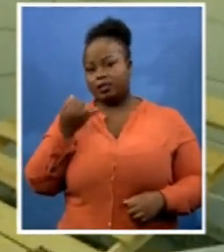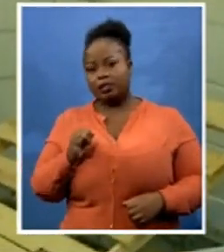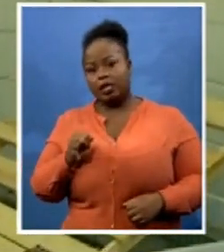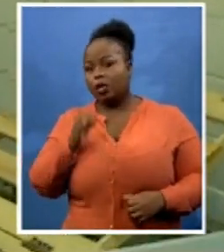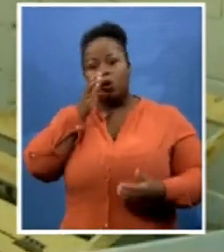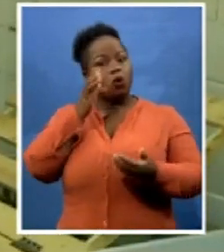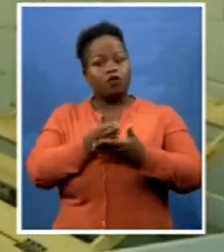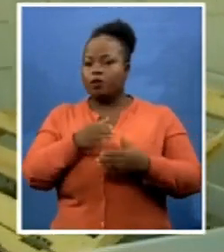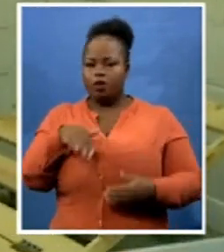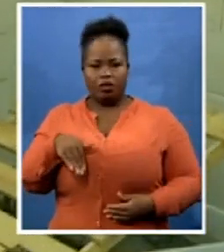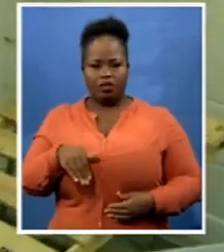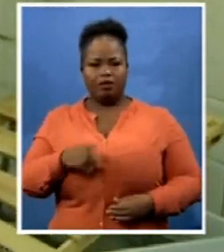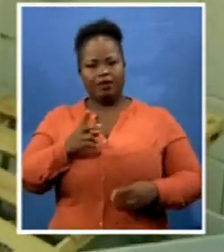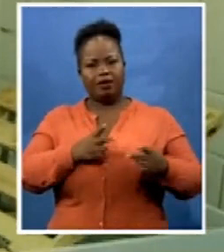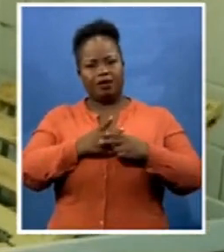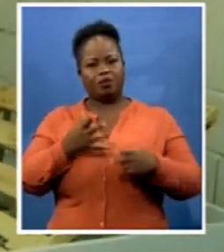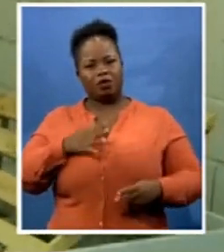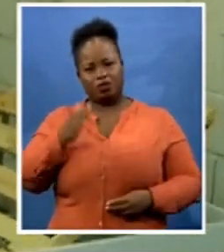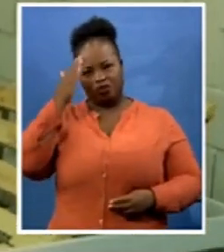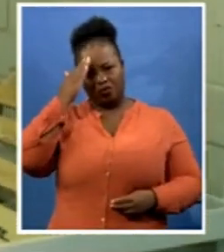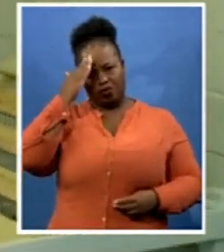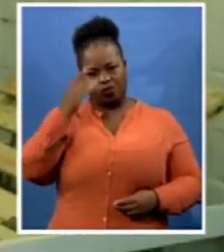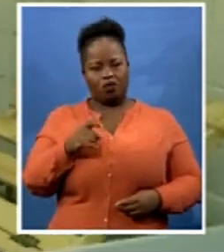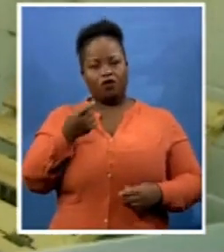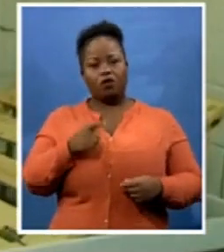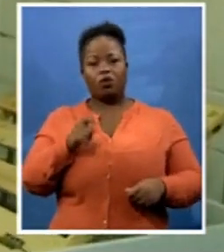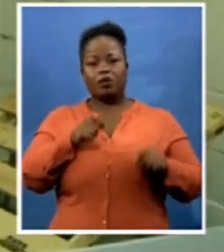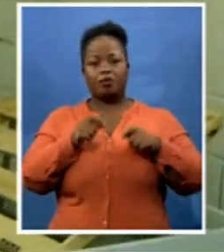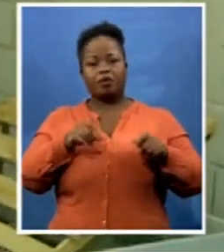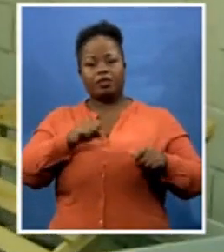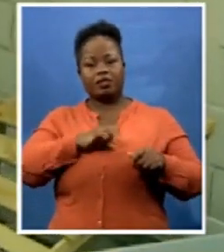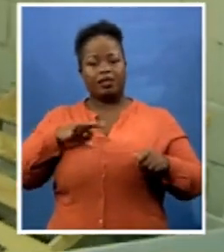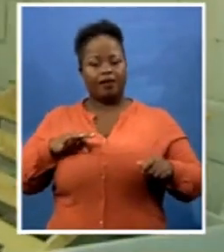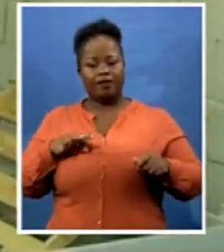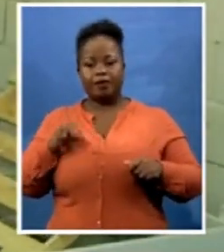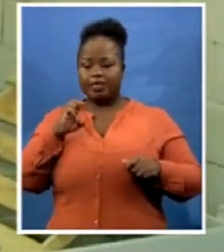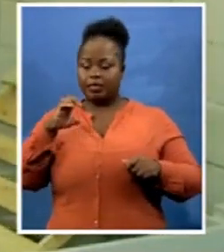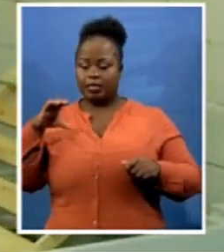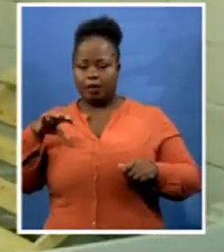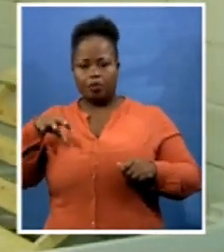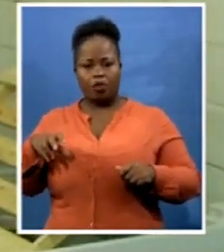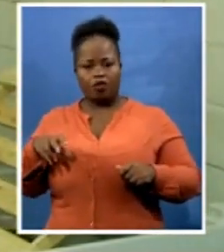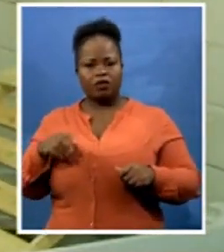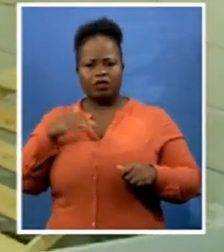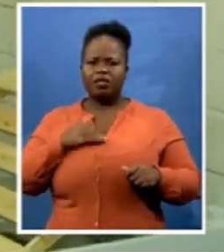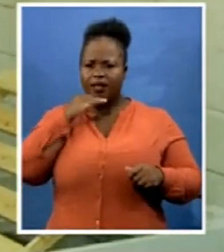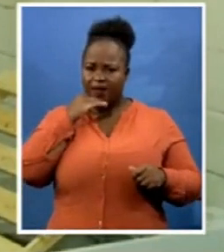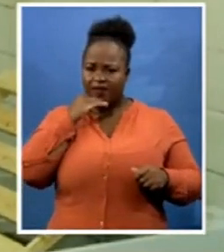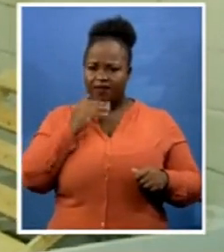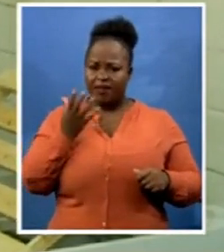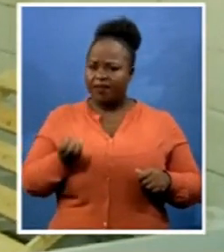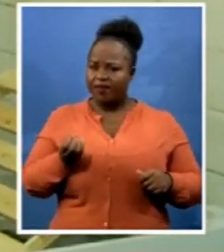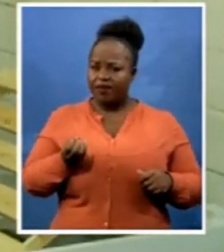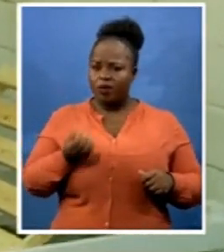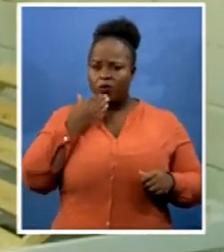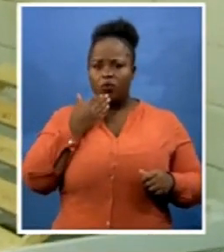in terms of personnel. Is the Eastern Cape, do we have enough staff personnel who are able to be on the front line and assist with the